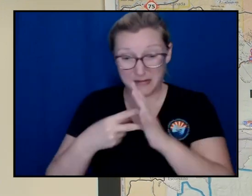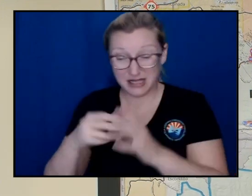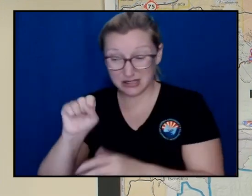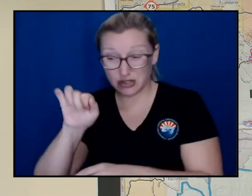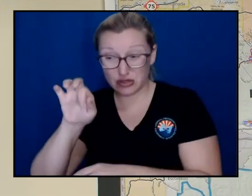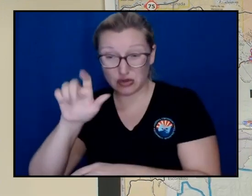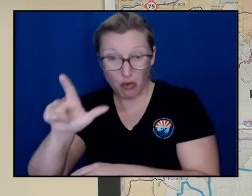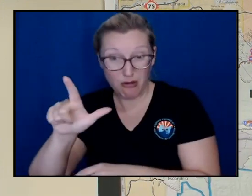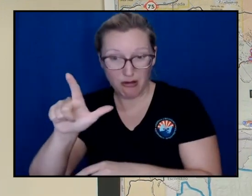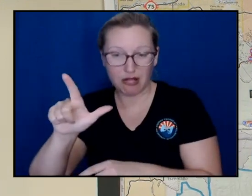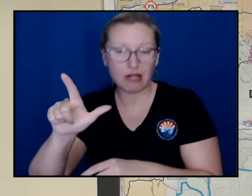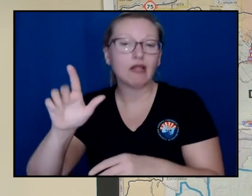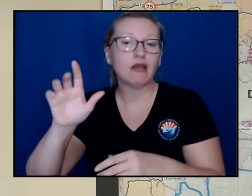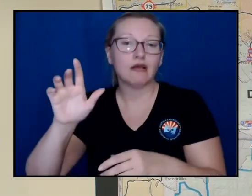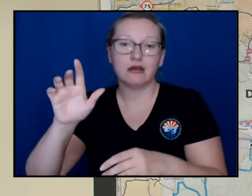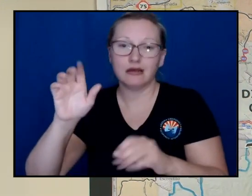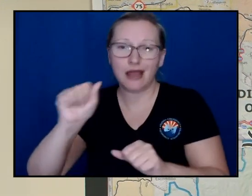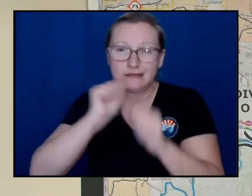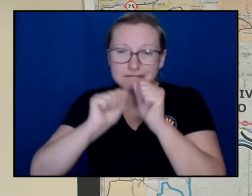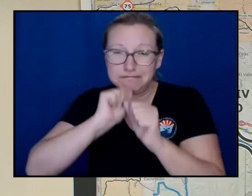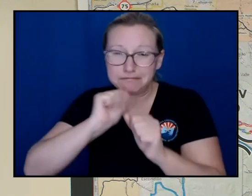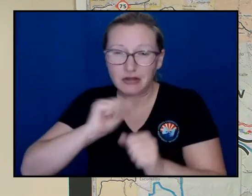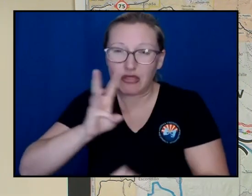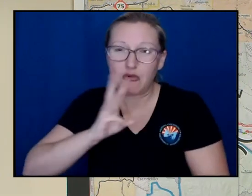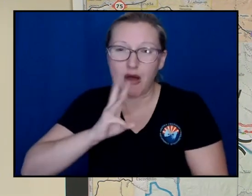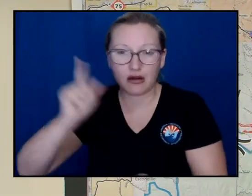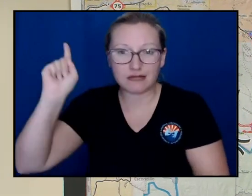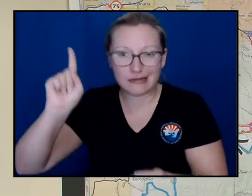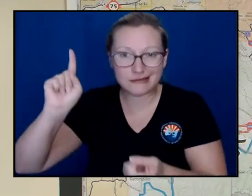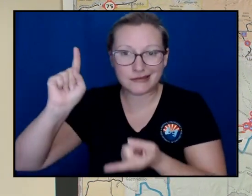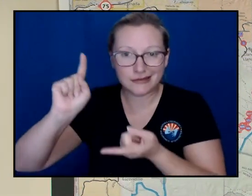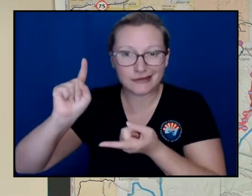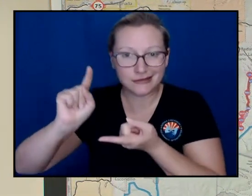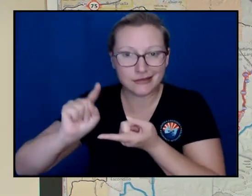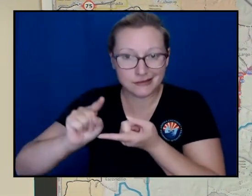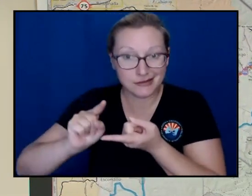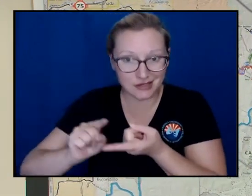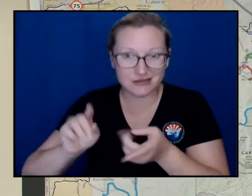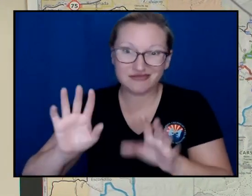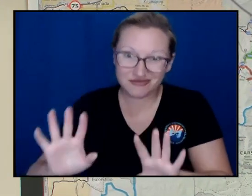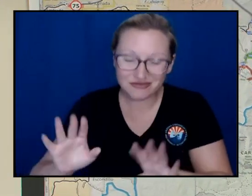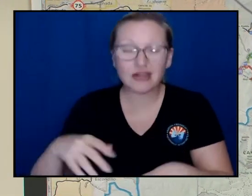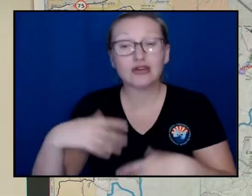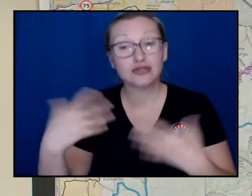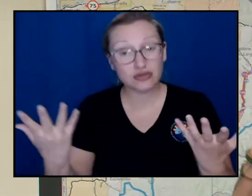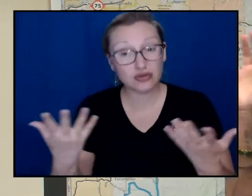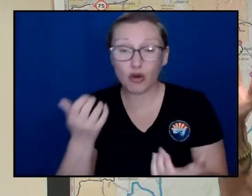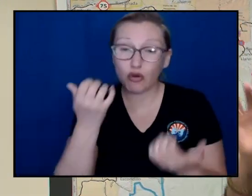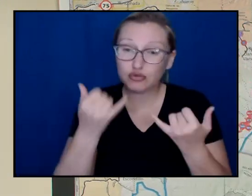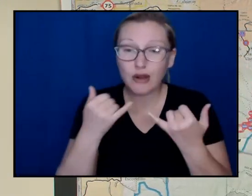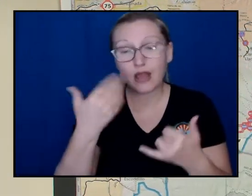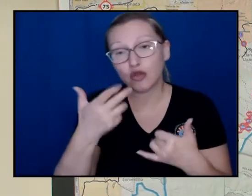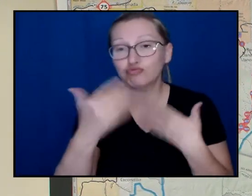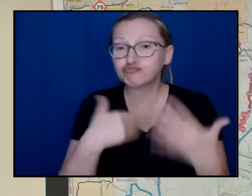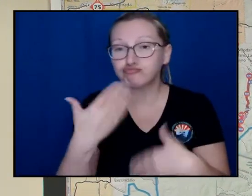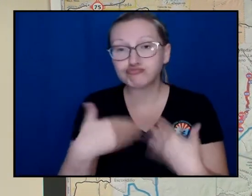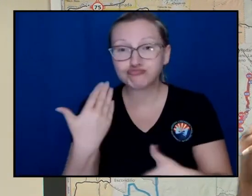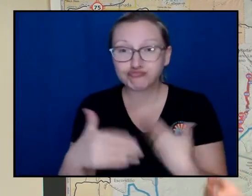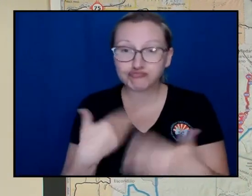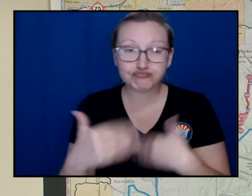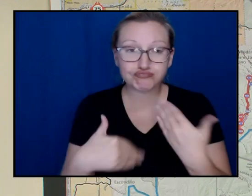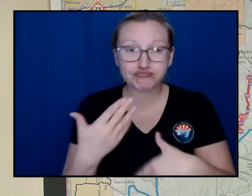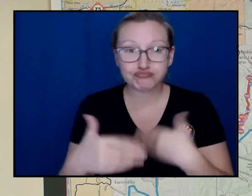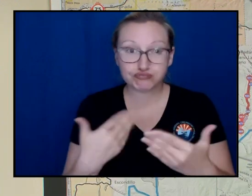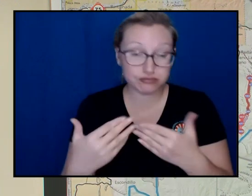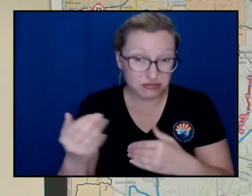going to be lower. So it's just something to keep in mind today as you're going about your business and as you start to see,